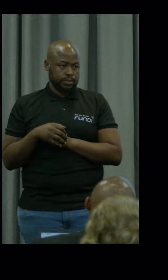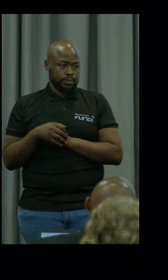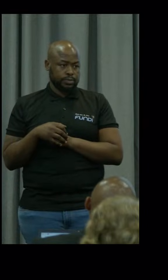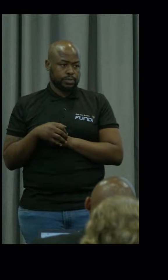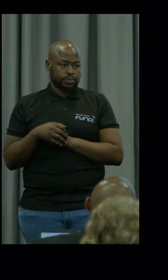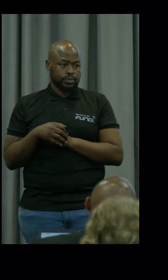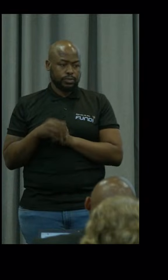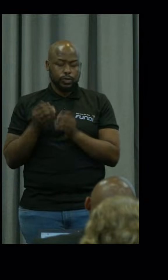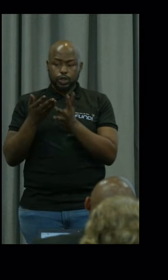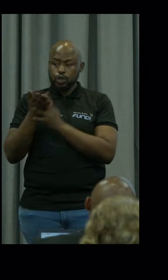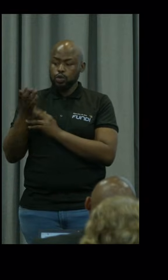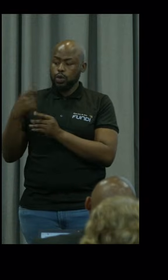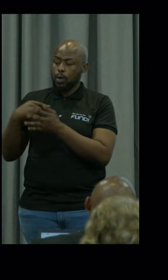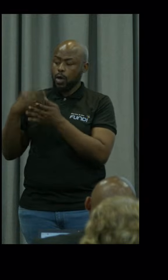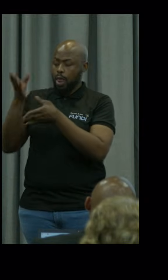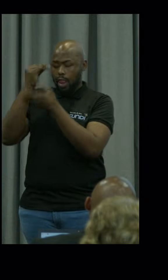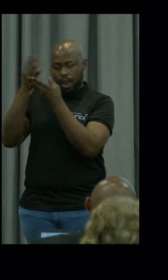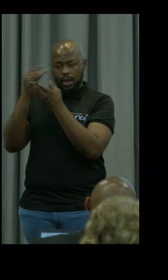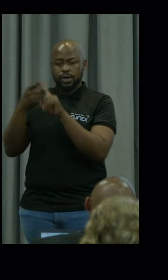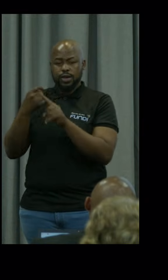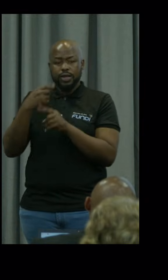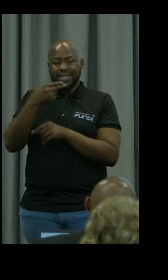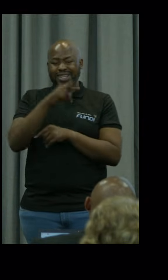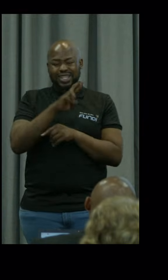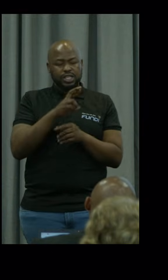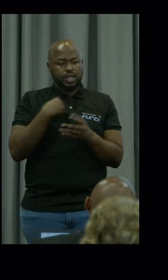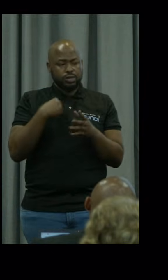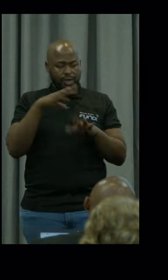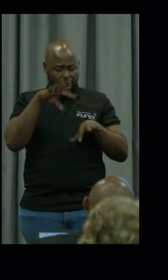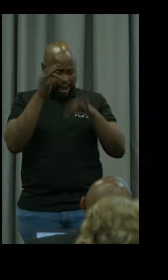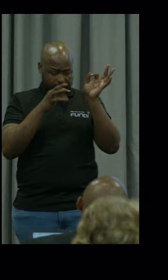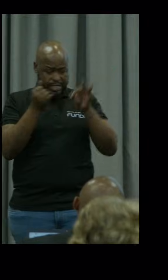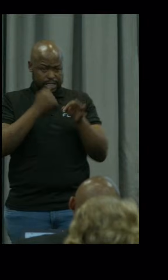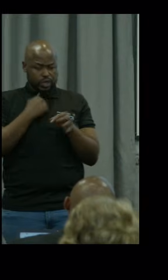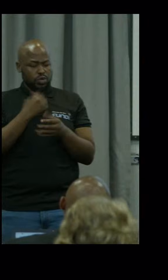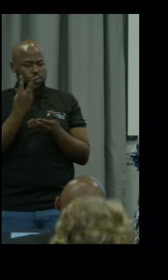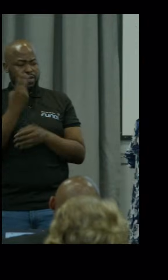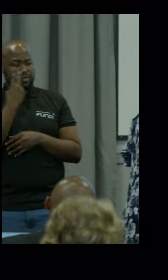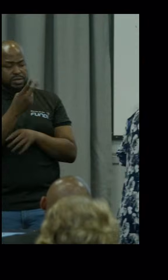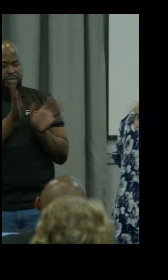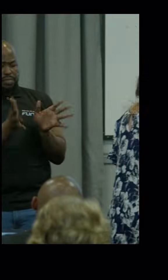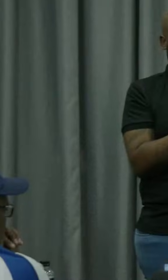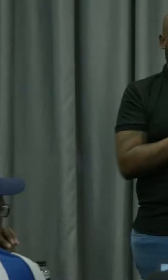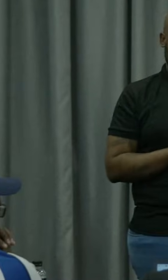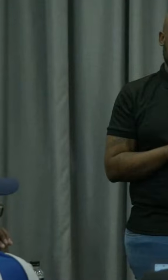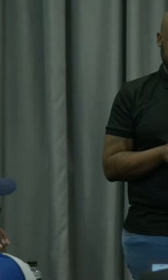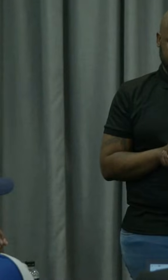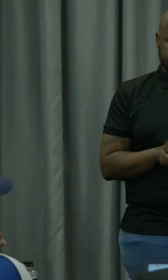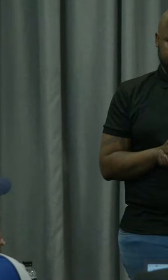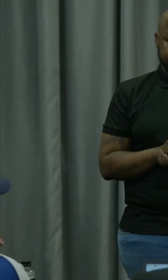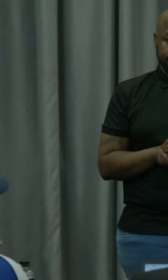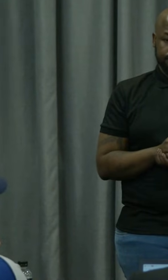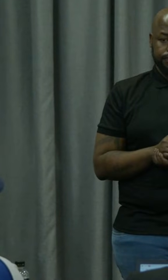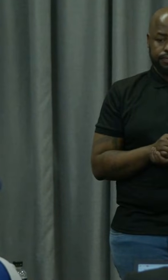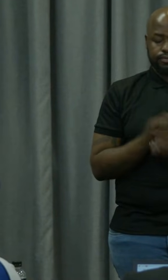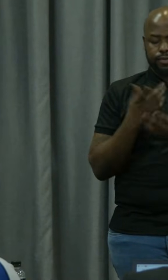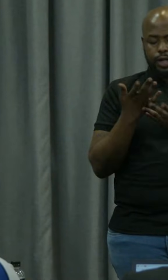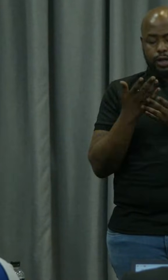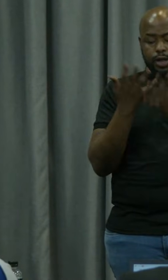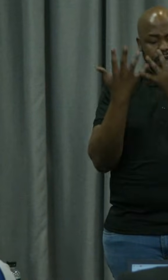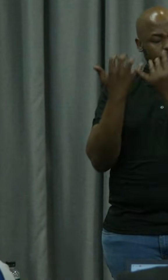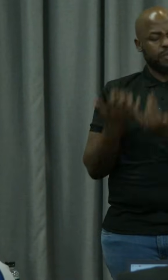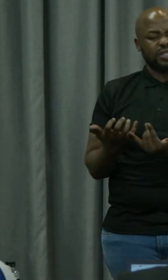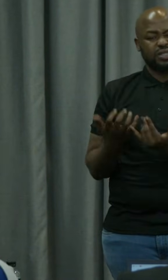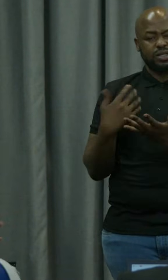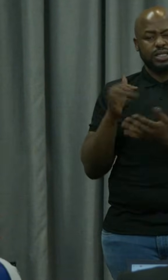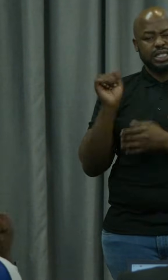our analysis as well in HR, we've been able to show that. Our predetermined budget,